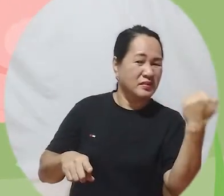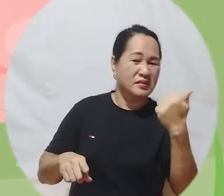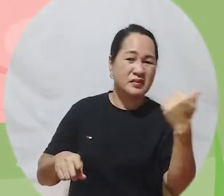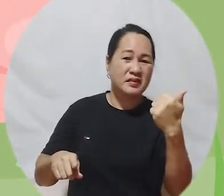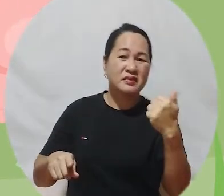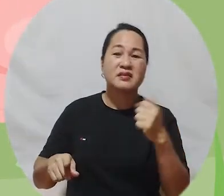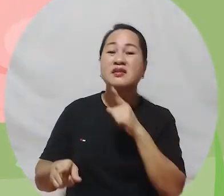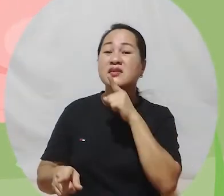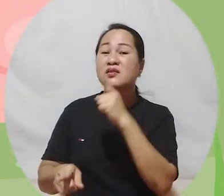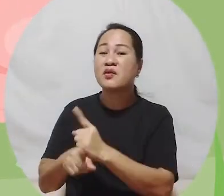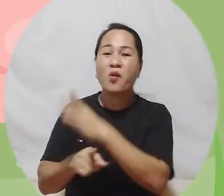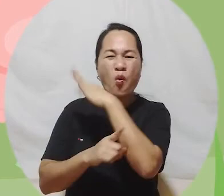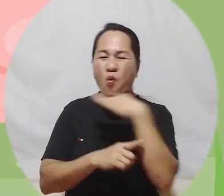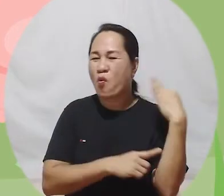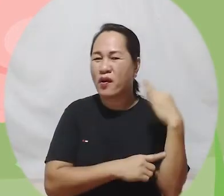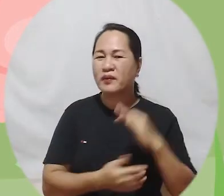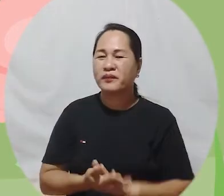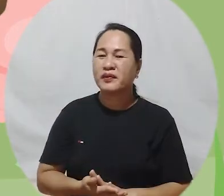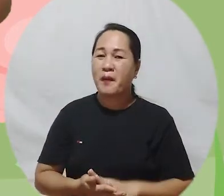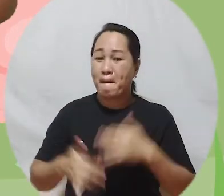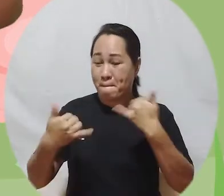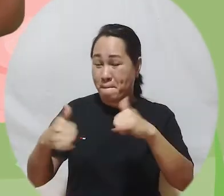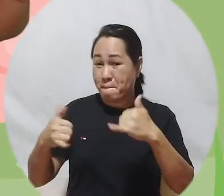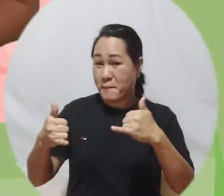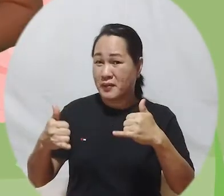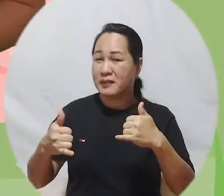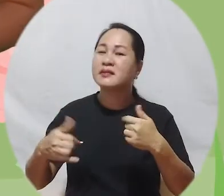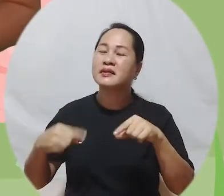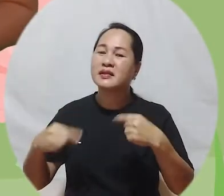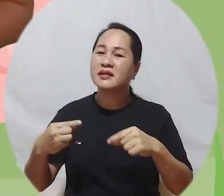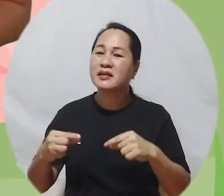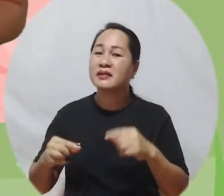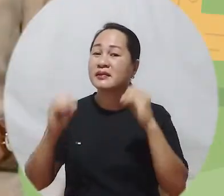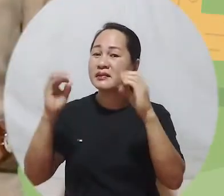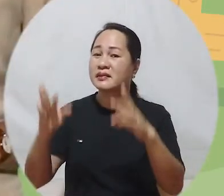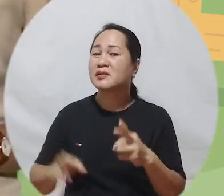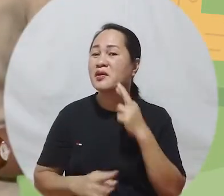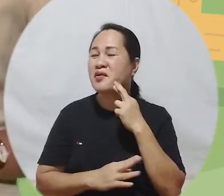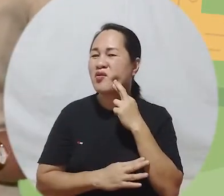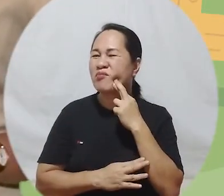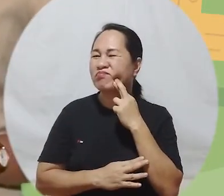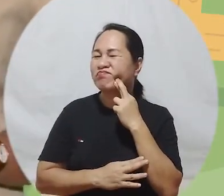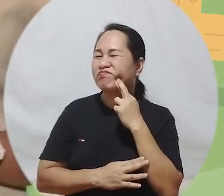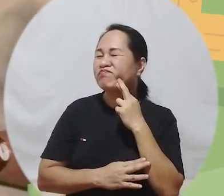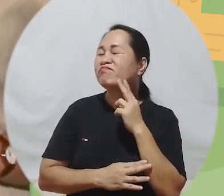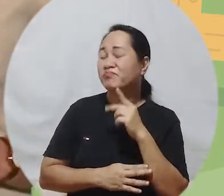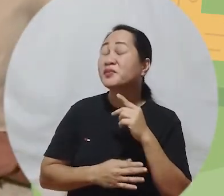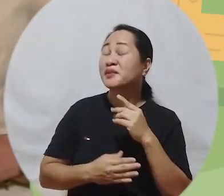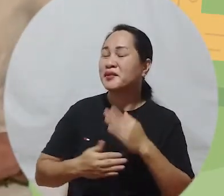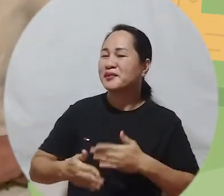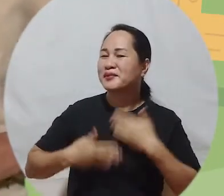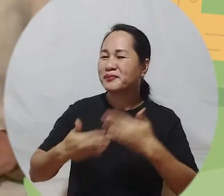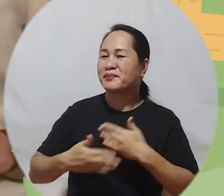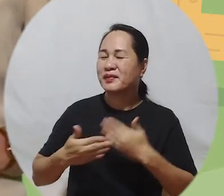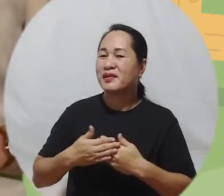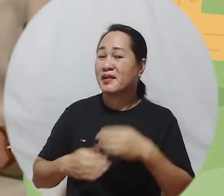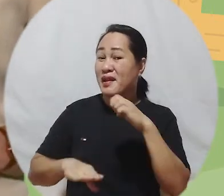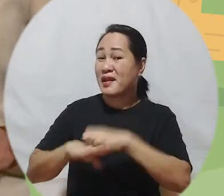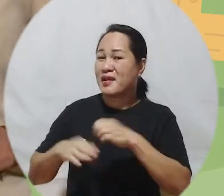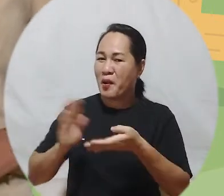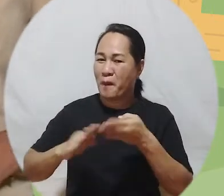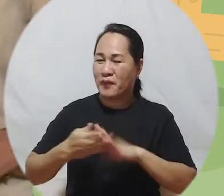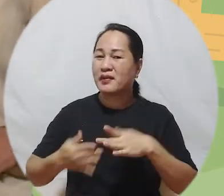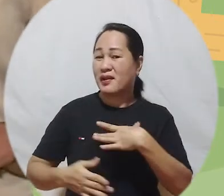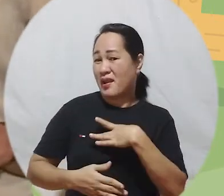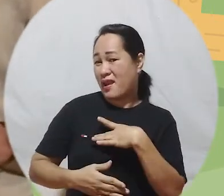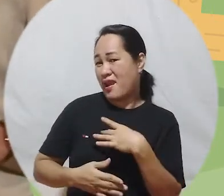farm. I know! Why don't we play a game, Teacher Rosie? That sounds fun! I'm sure my English buddies would